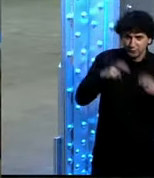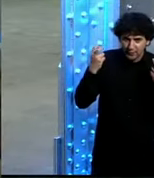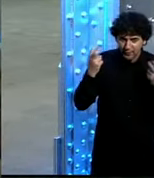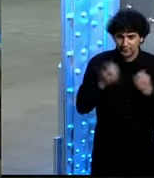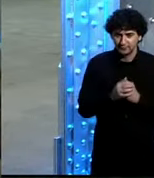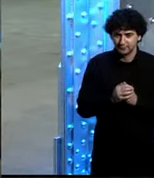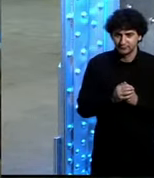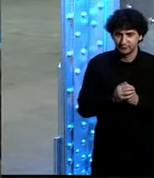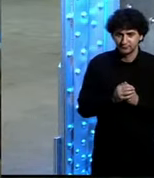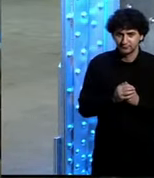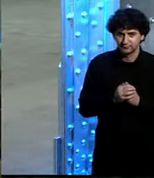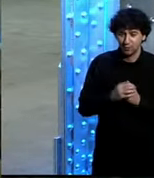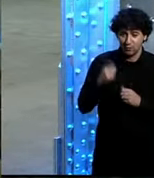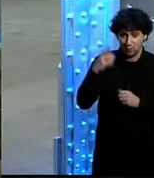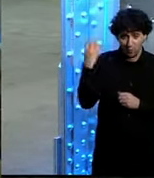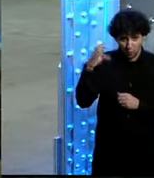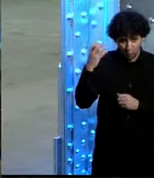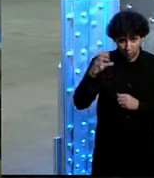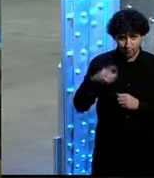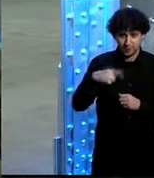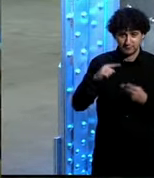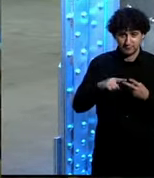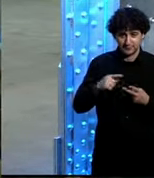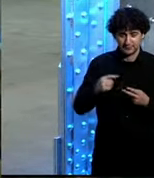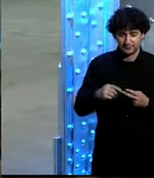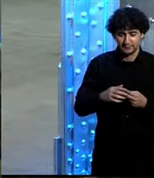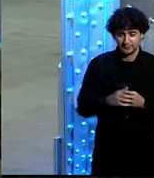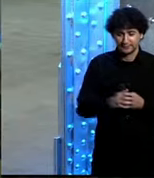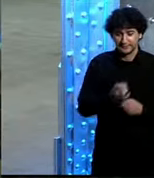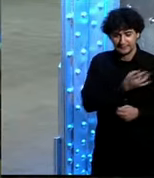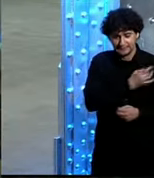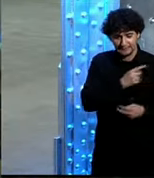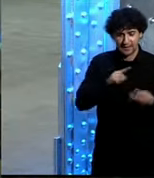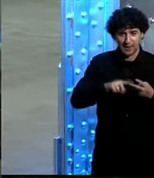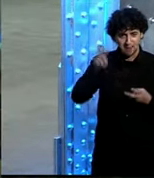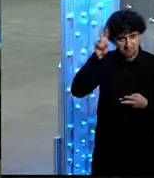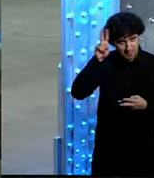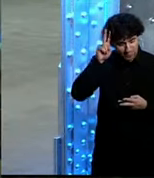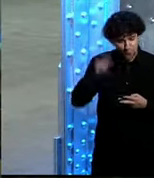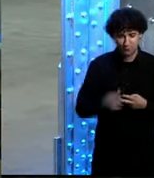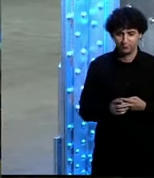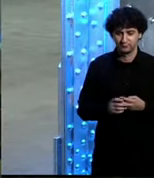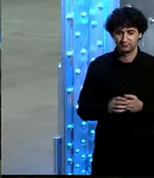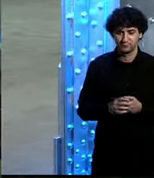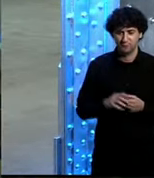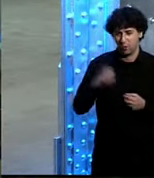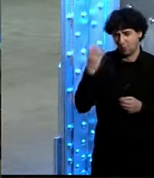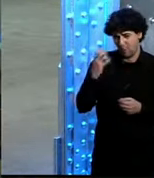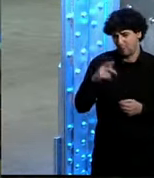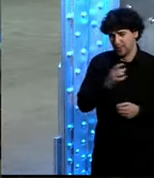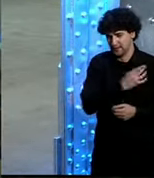lately. We worked with some advisors in Latin America, in Colombia, in Santiago in Chile, Peru,